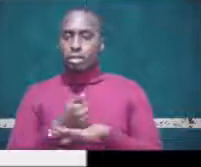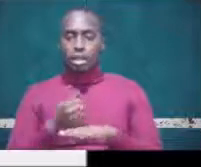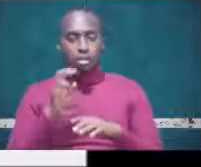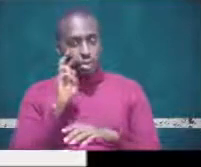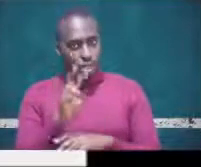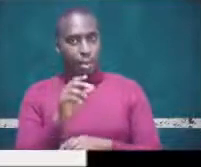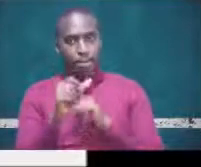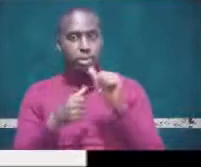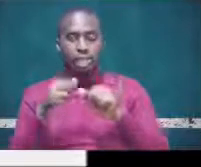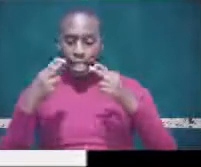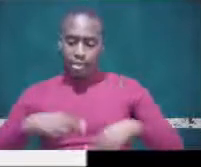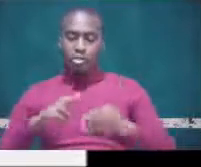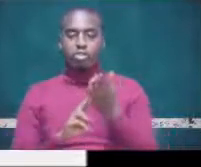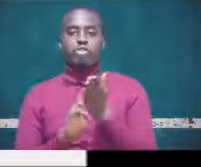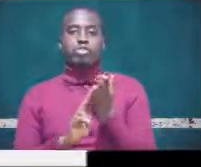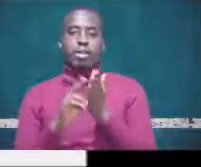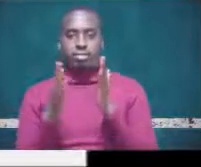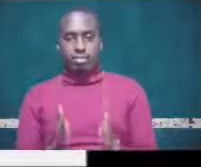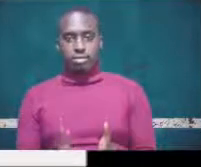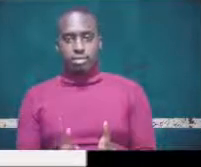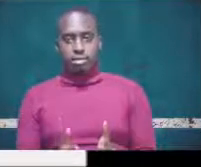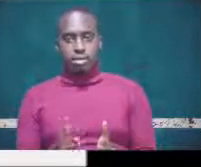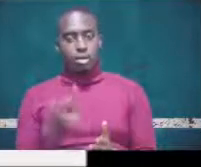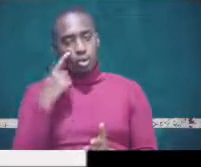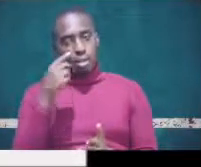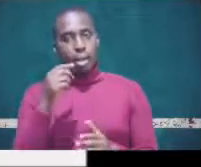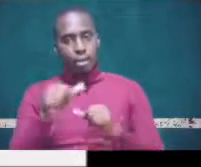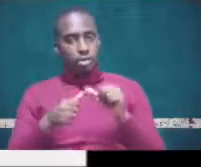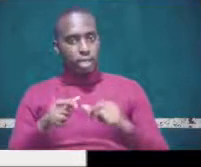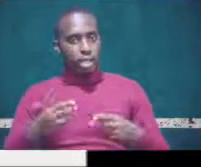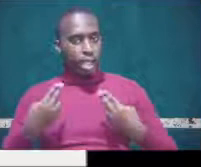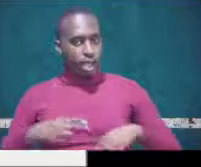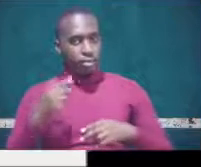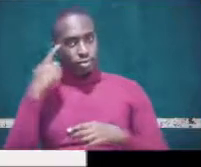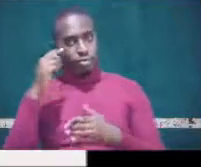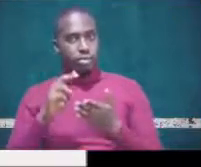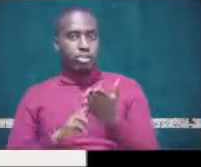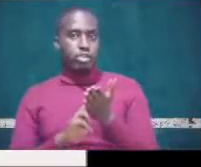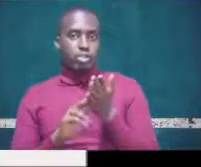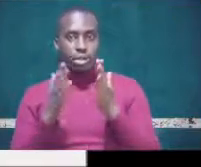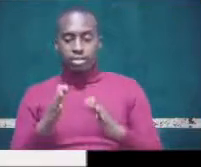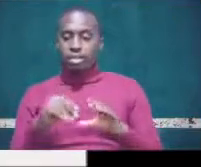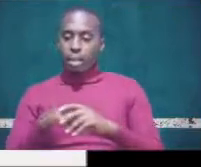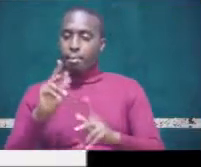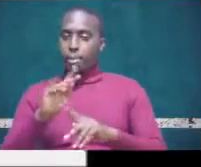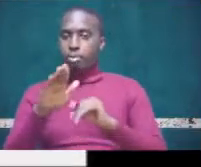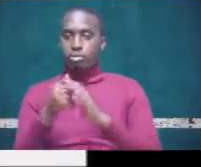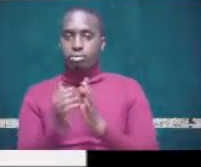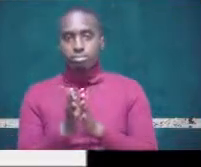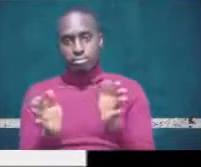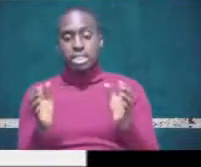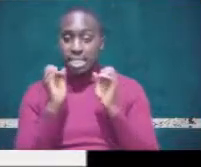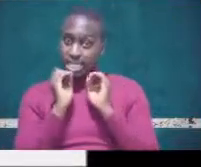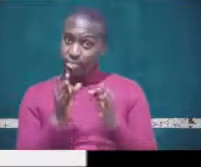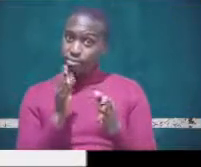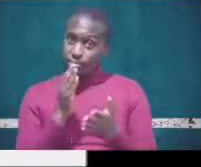consideration the health of users. The health of users and to the entire population. That means